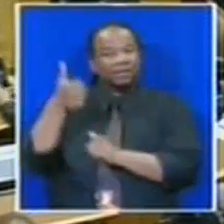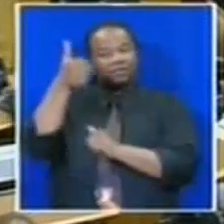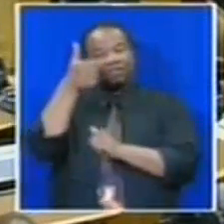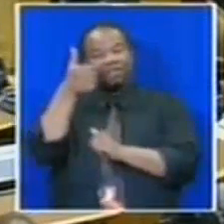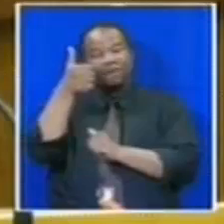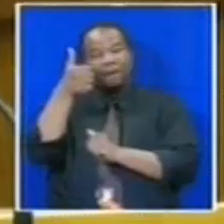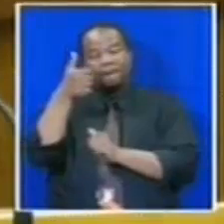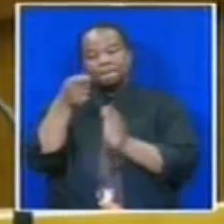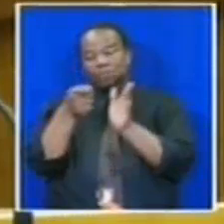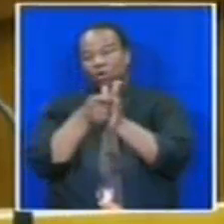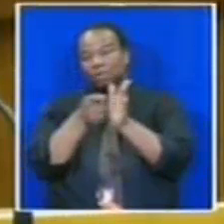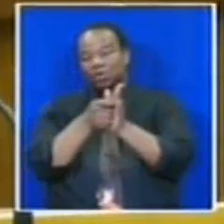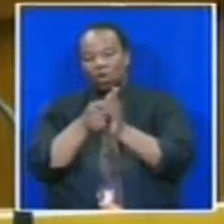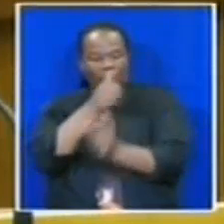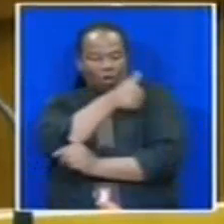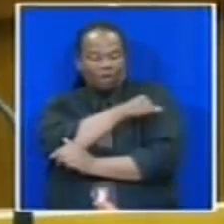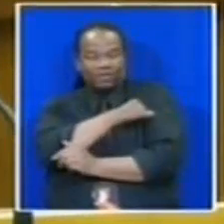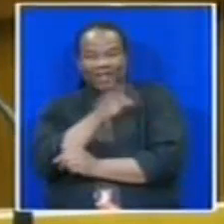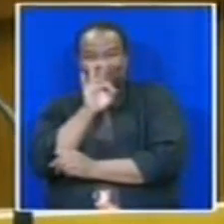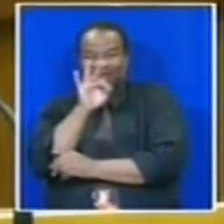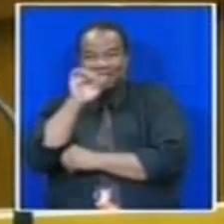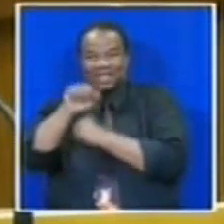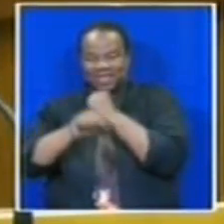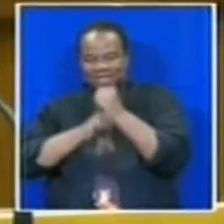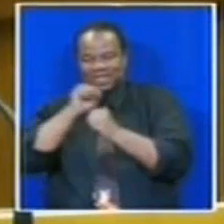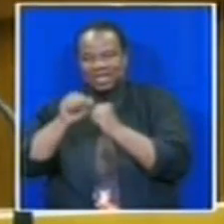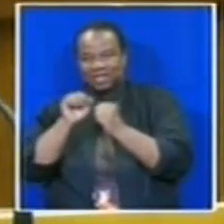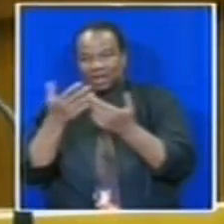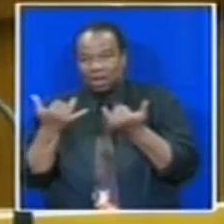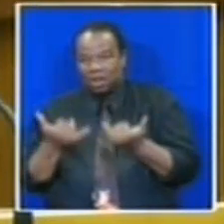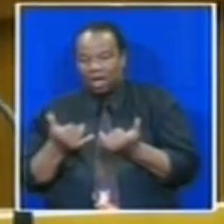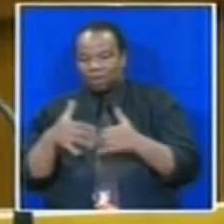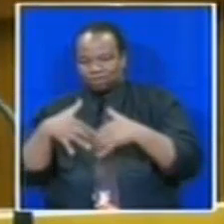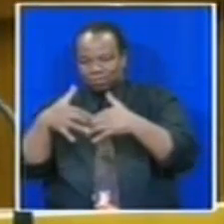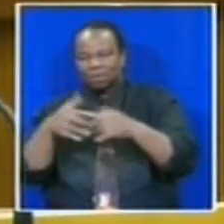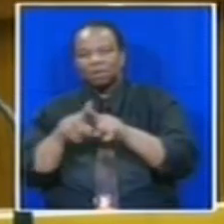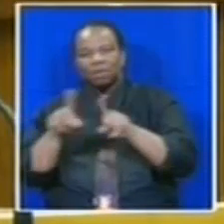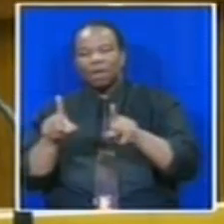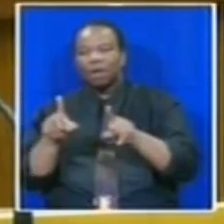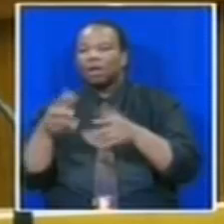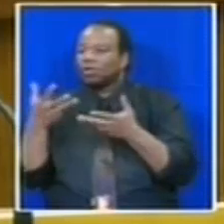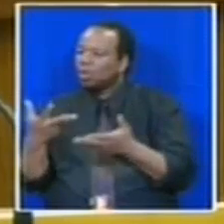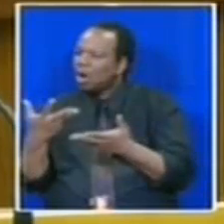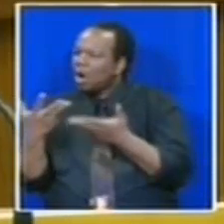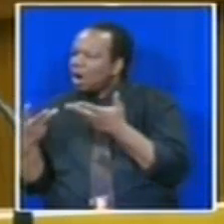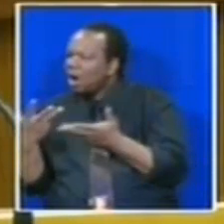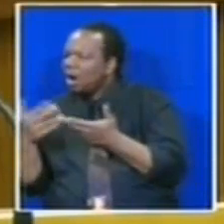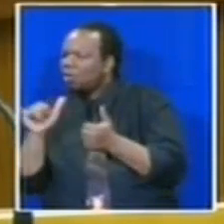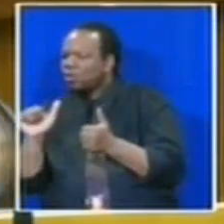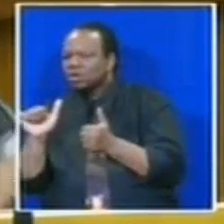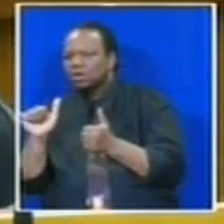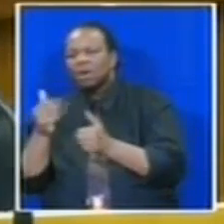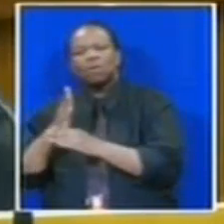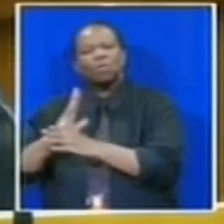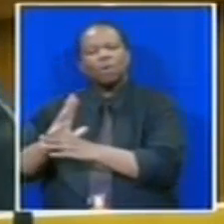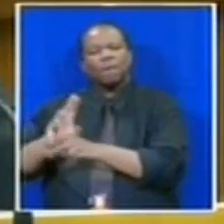3 years of existence, has taken bold steps to modernize our systems and combat abuses. A public